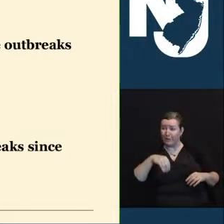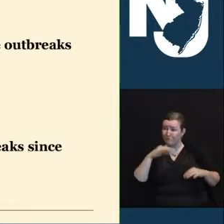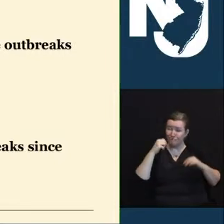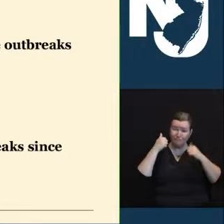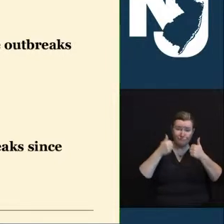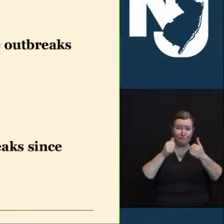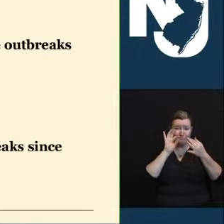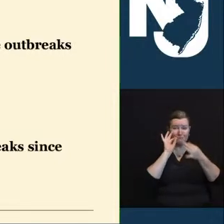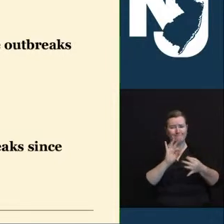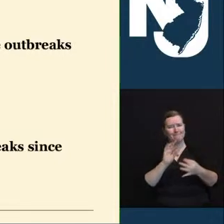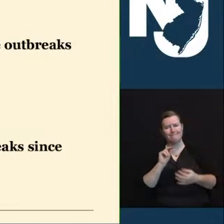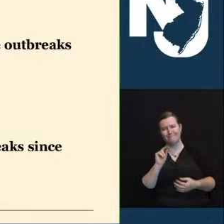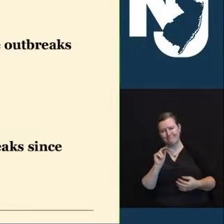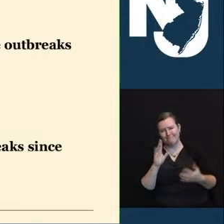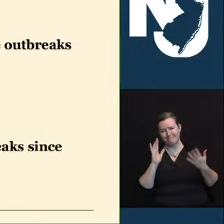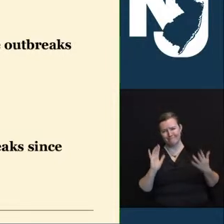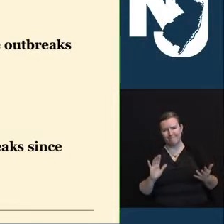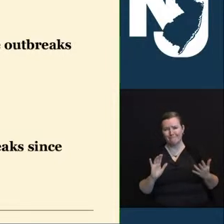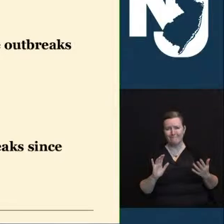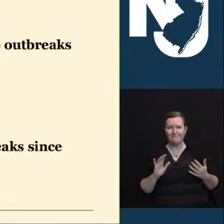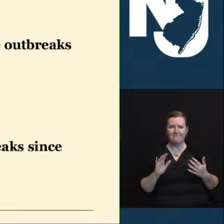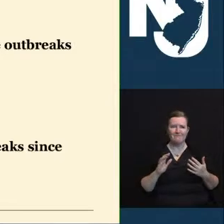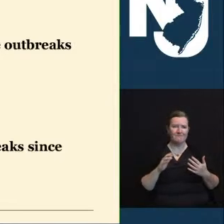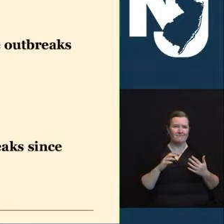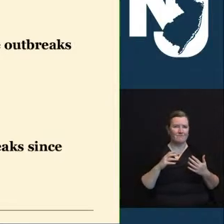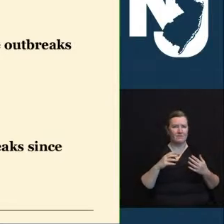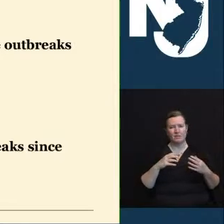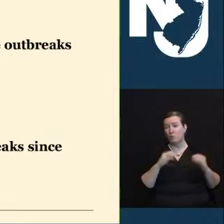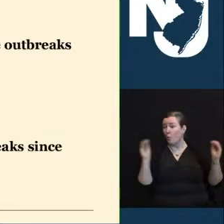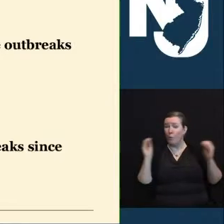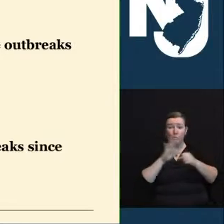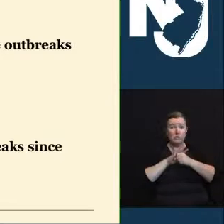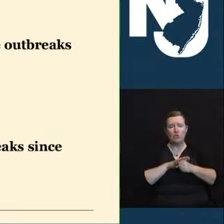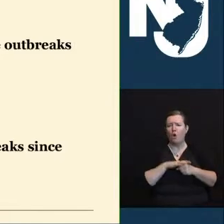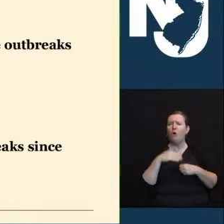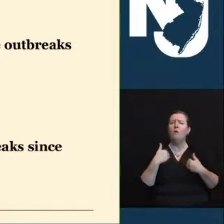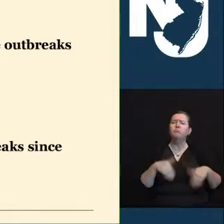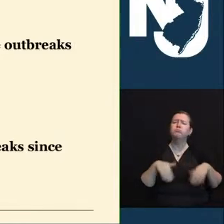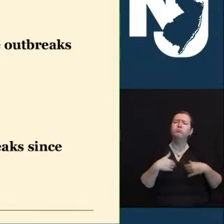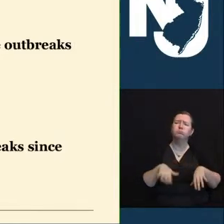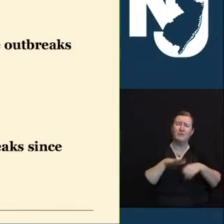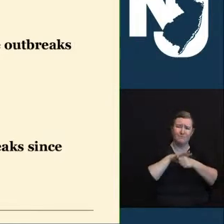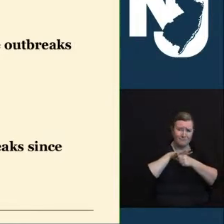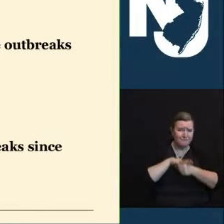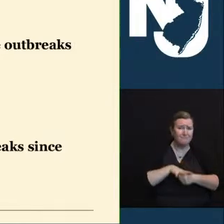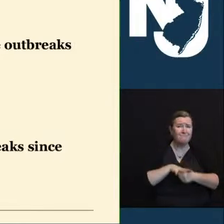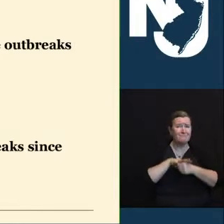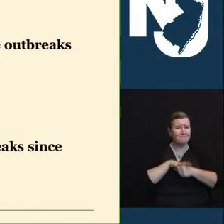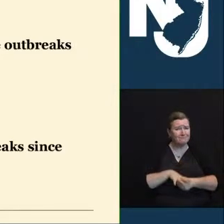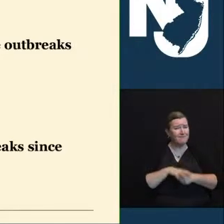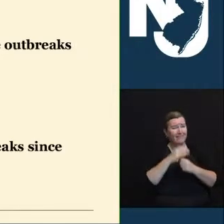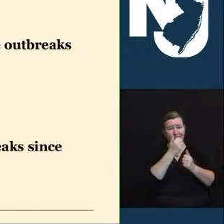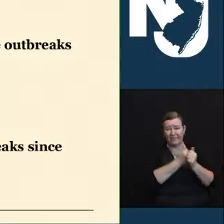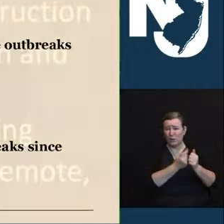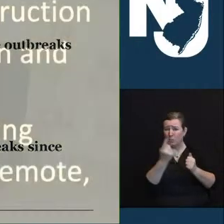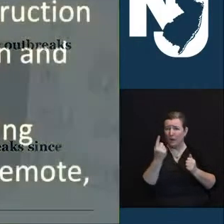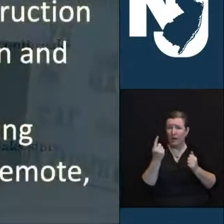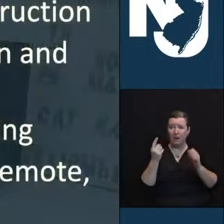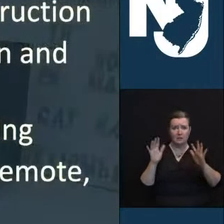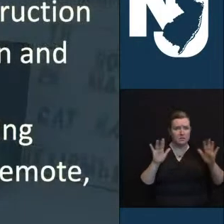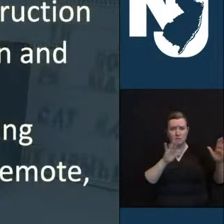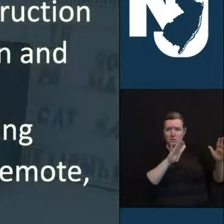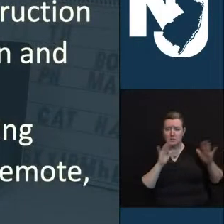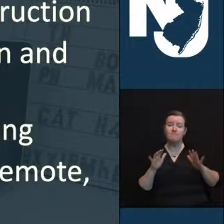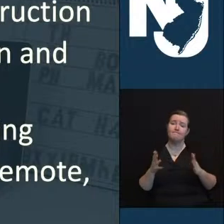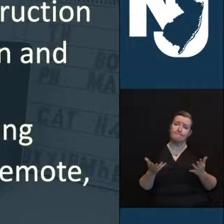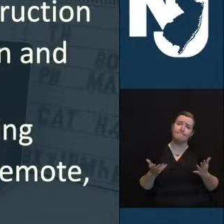is not stress-free, and I'll get to that in a second. It is highly stressful for everybody involved. Largely because of